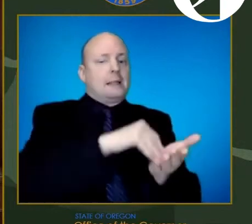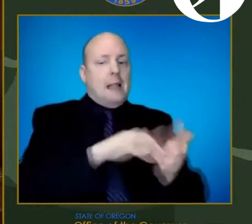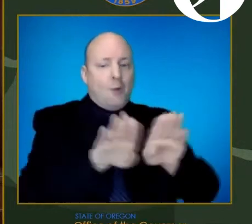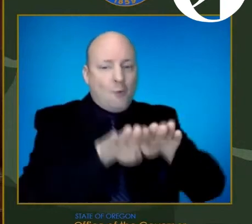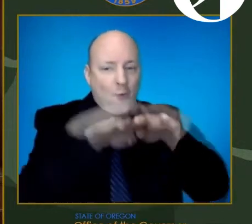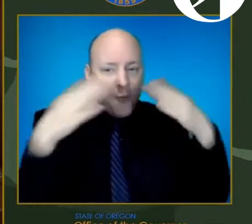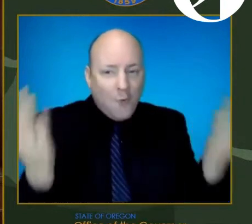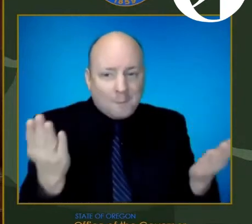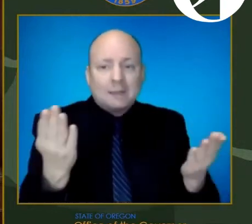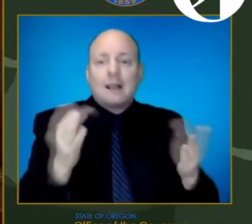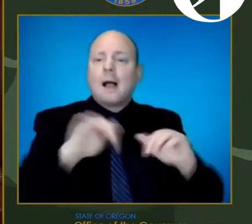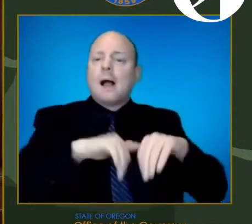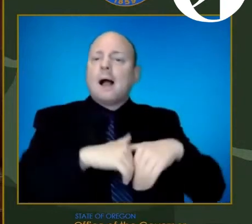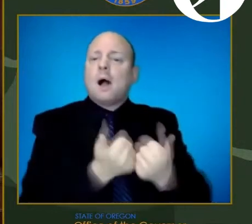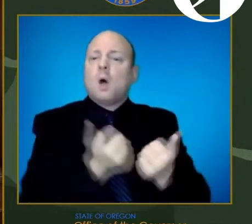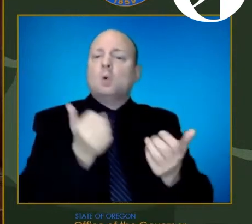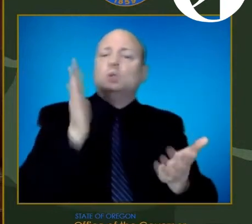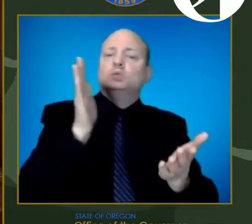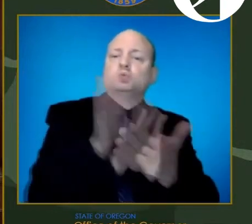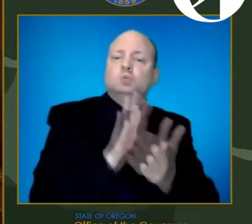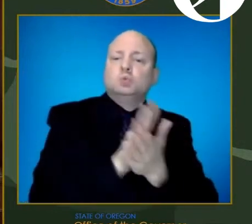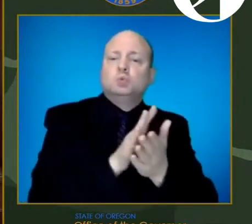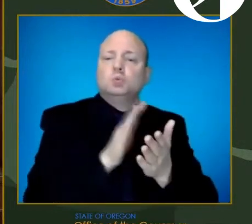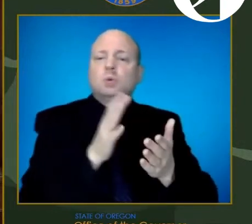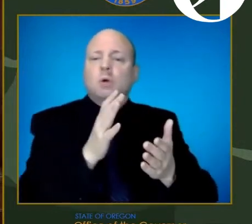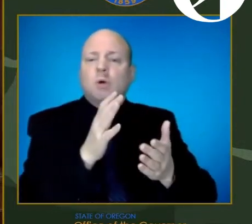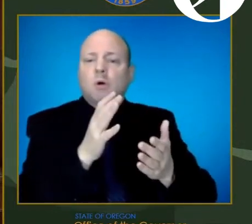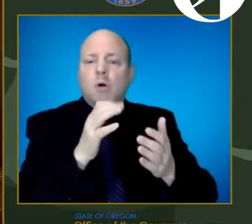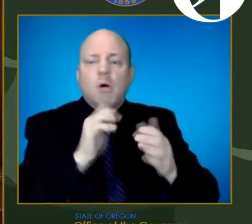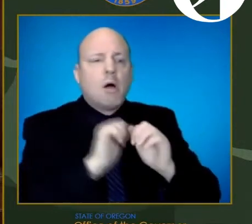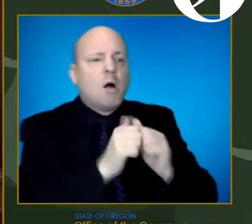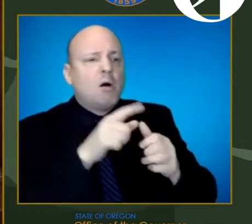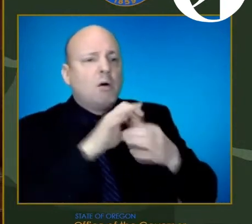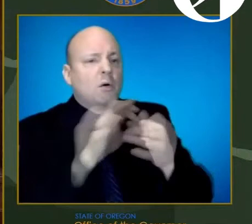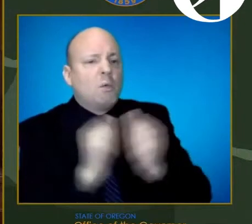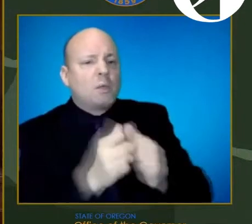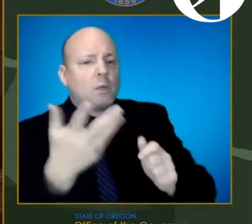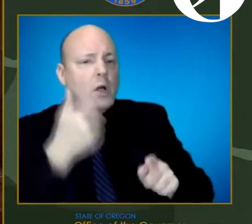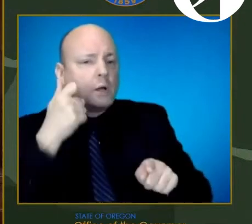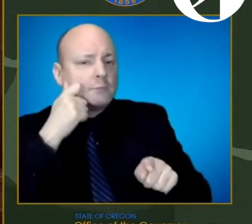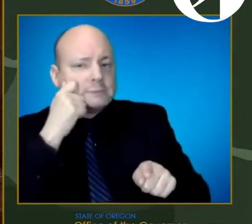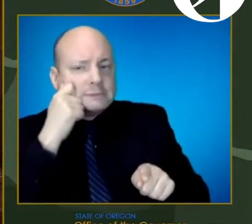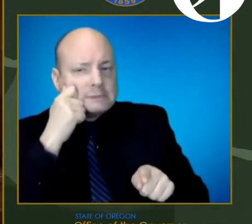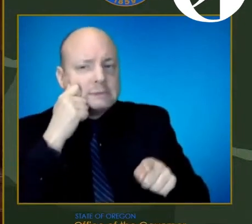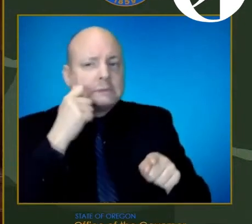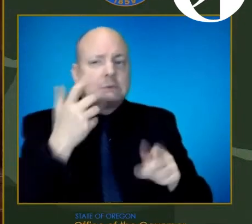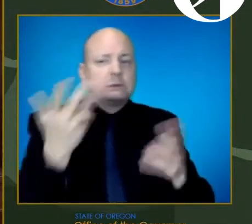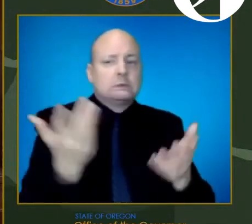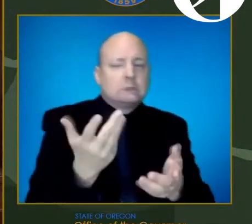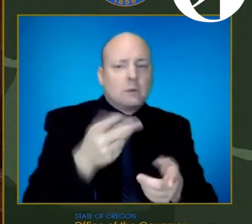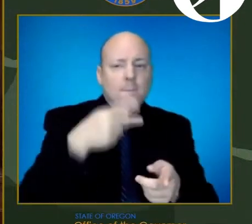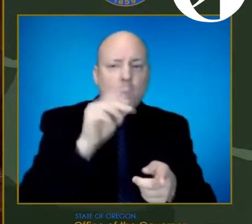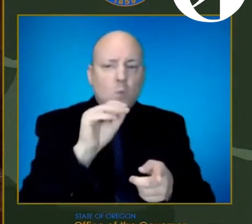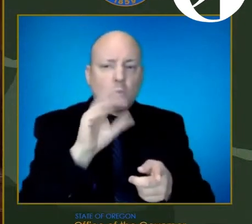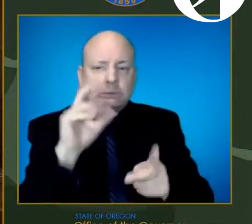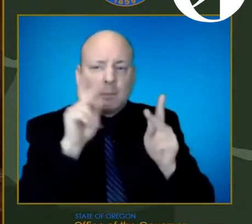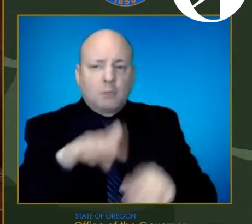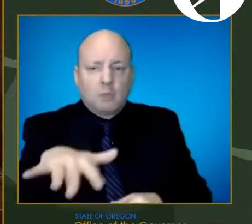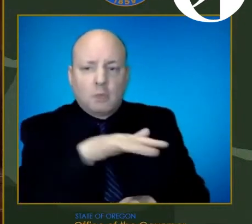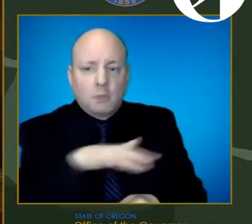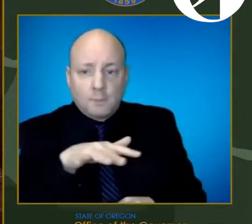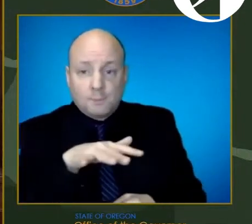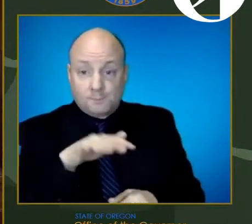been disproportionately impacted by the pandemic. That's one of the reasons I have prioritized the vaccinations